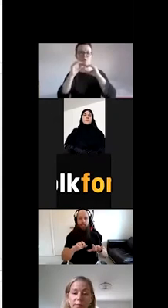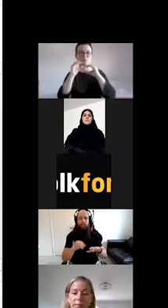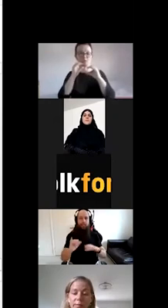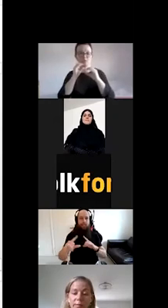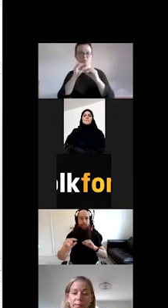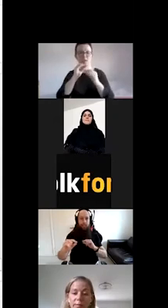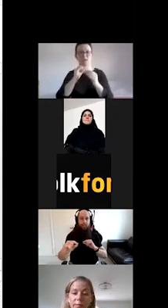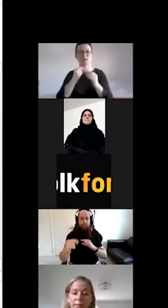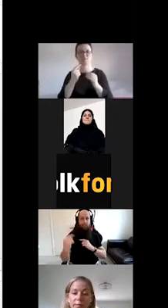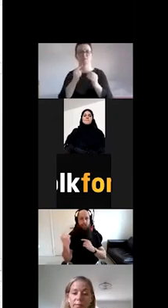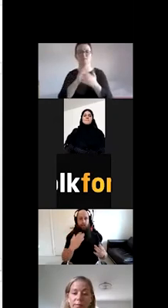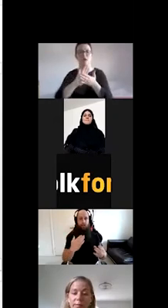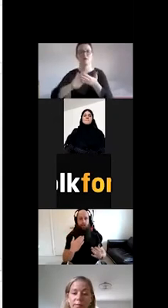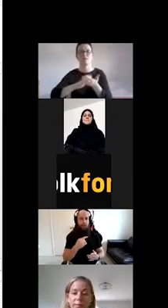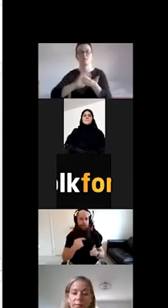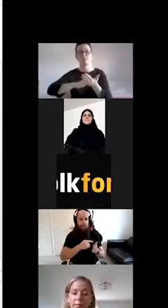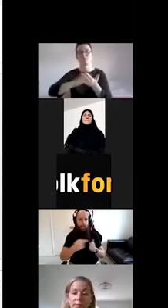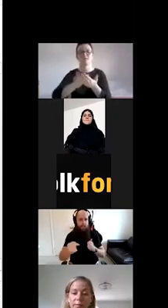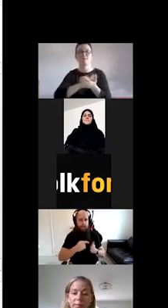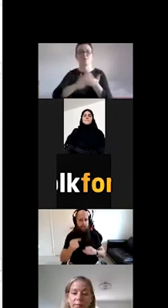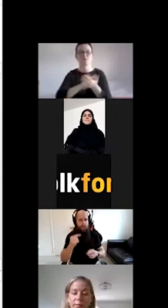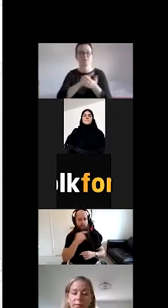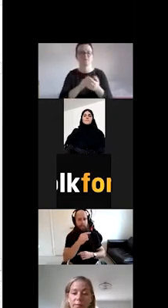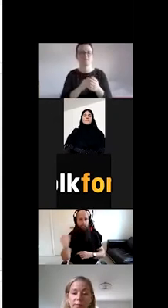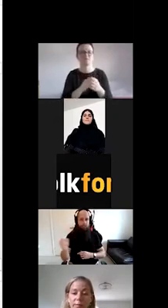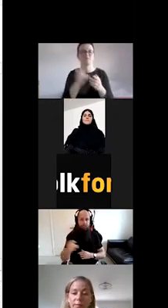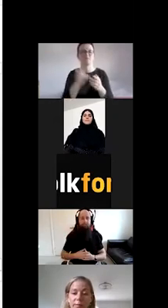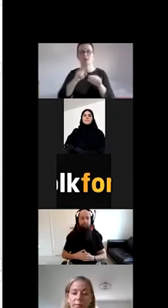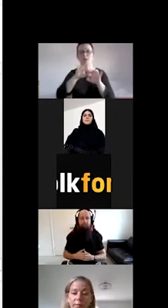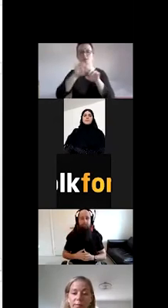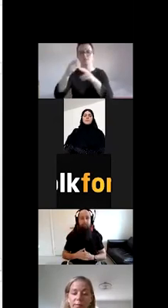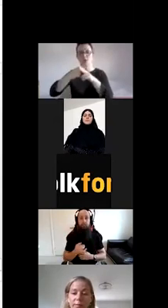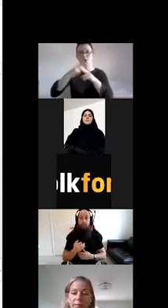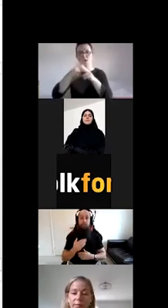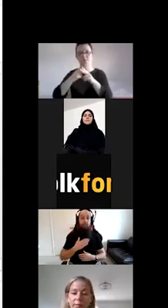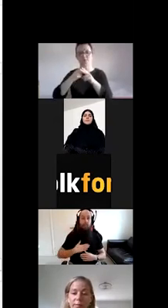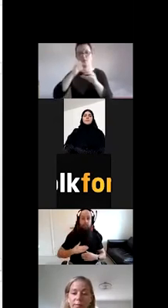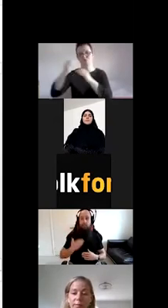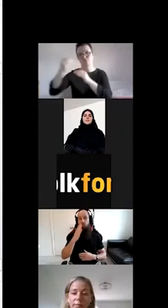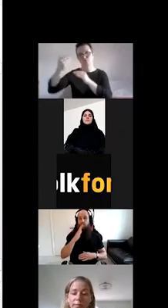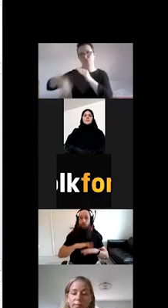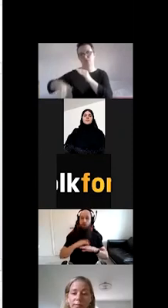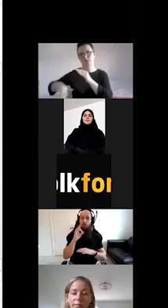chat and we can take any questions that you might have.